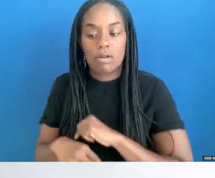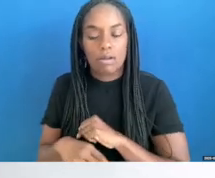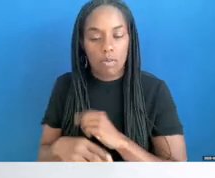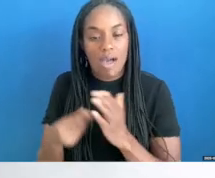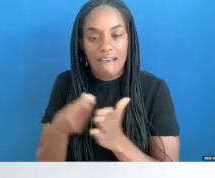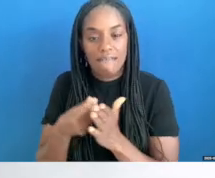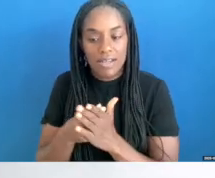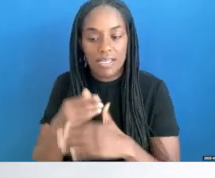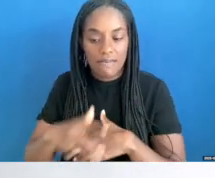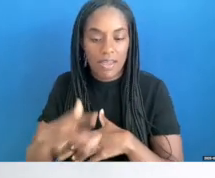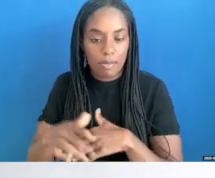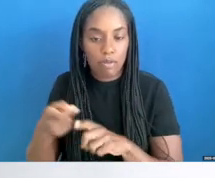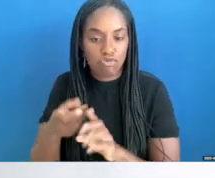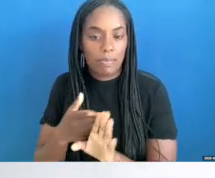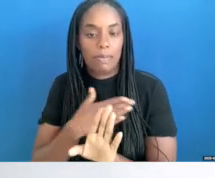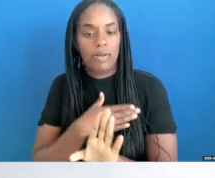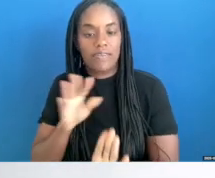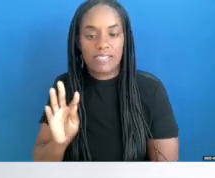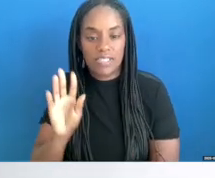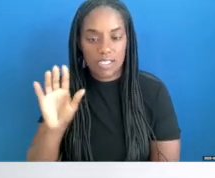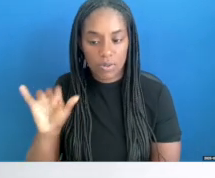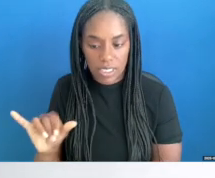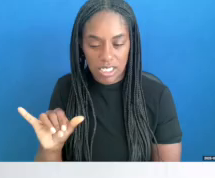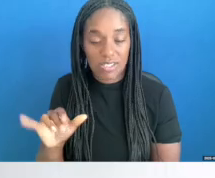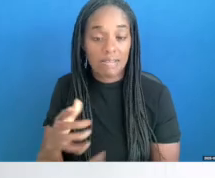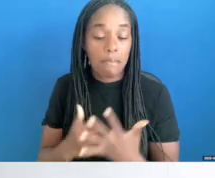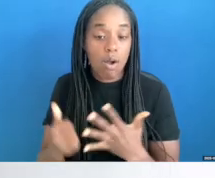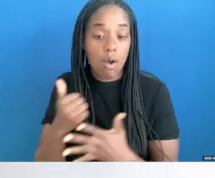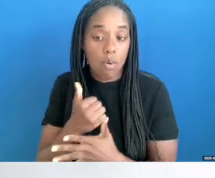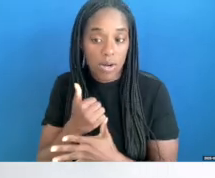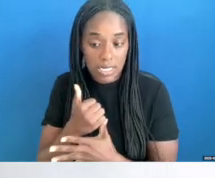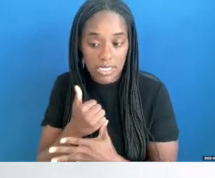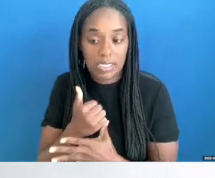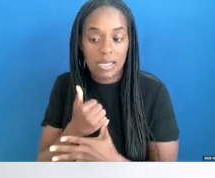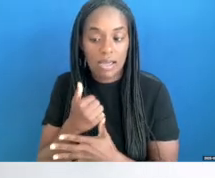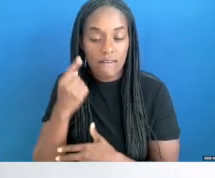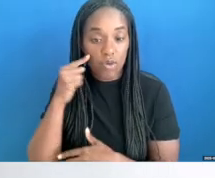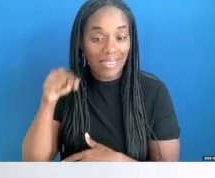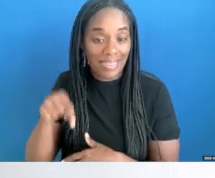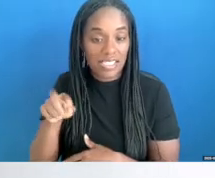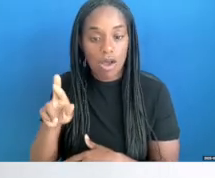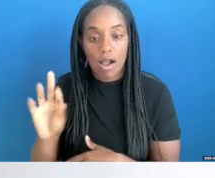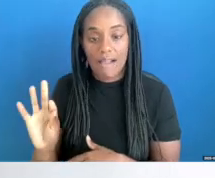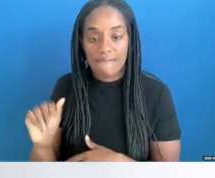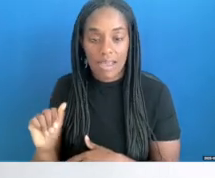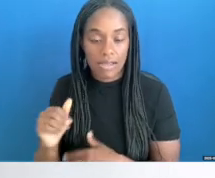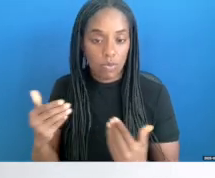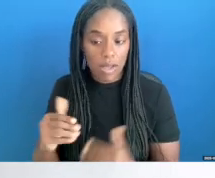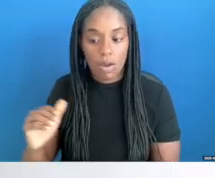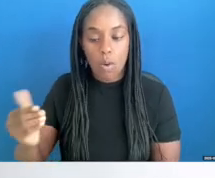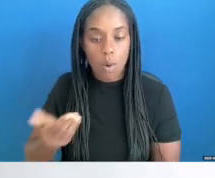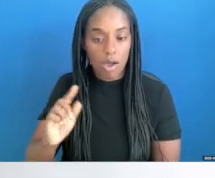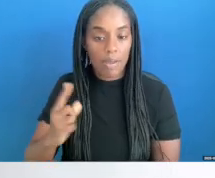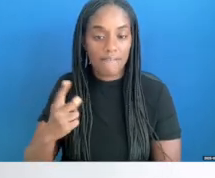previous fiscal years. Our priorities for this round of RFA include welcoming